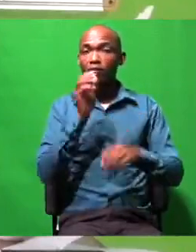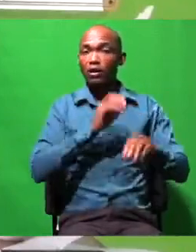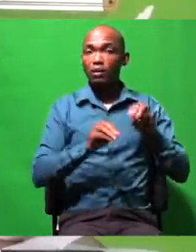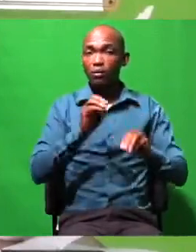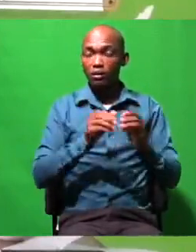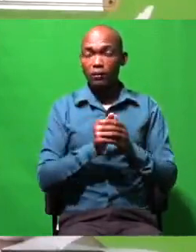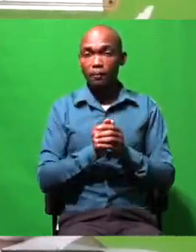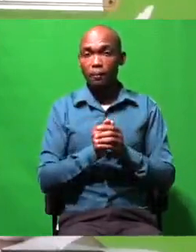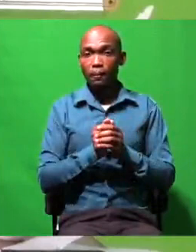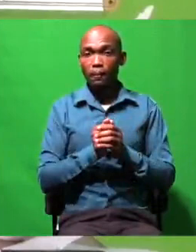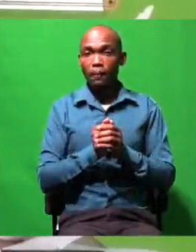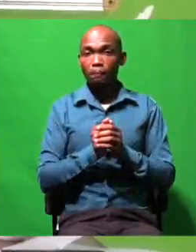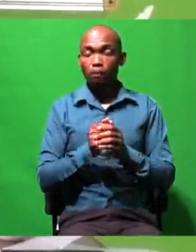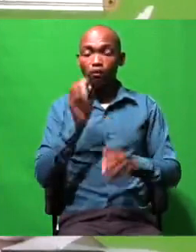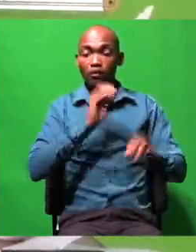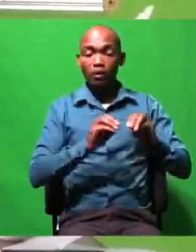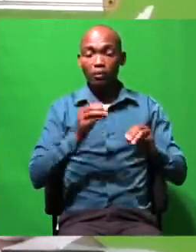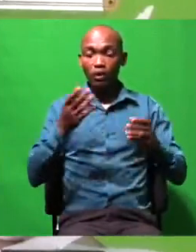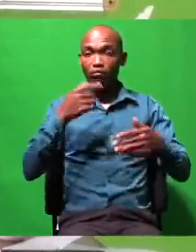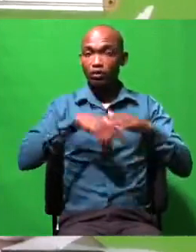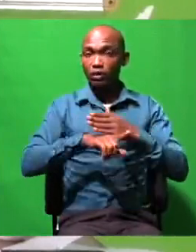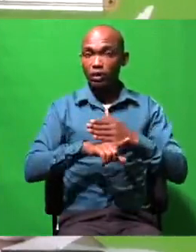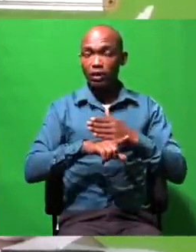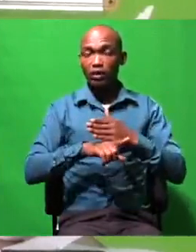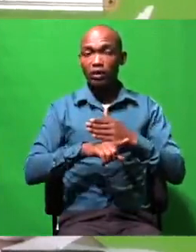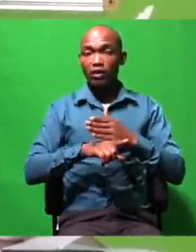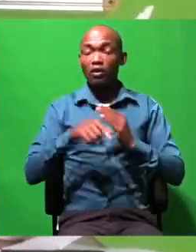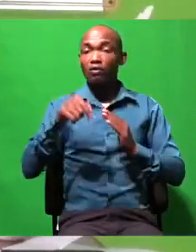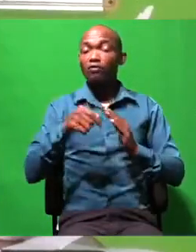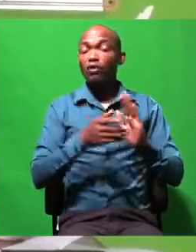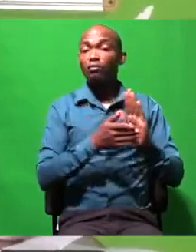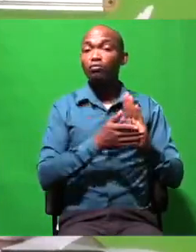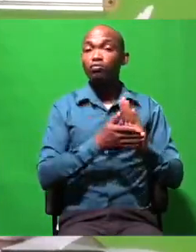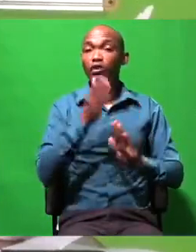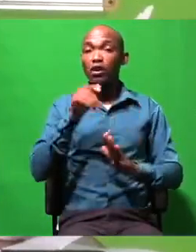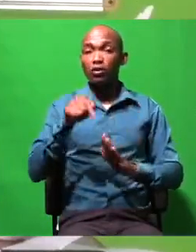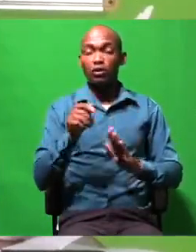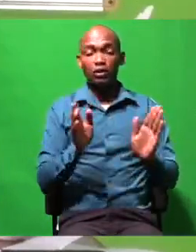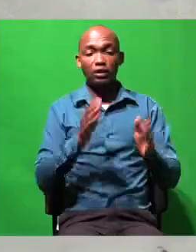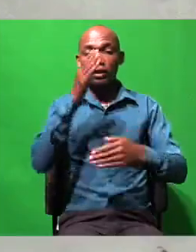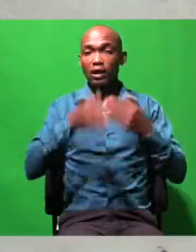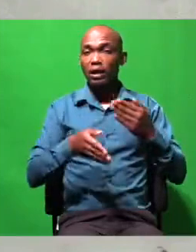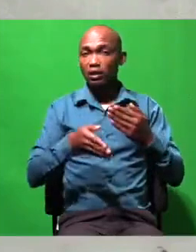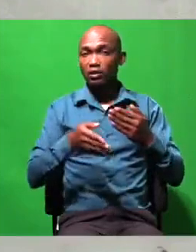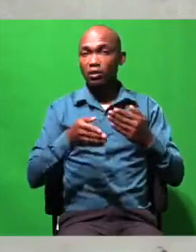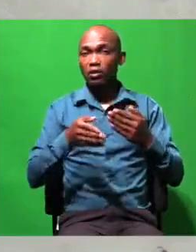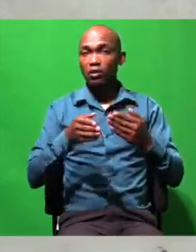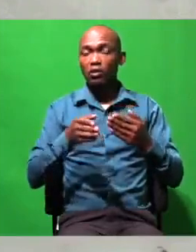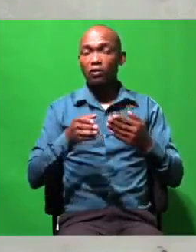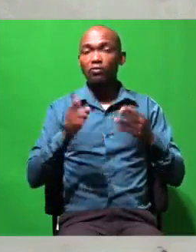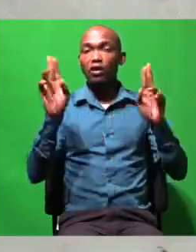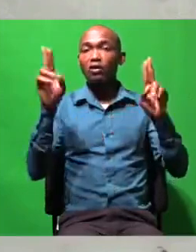of chemistry. Made up of chemicals. So from now on, that is the end of